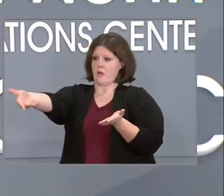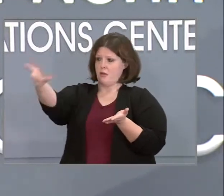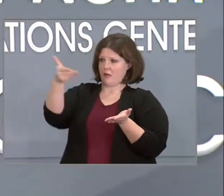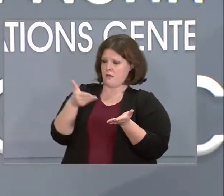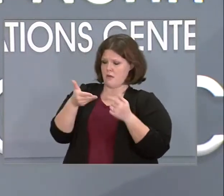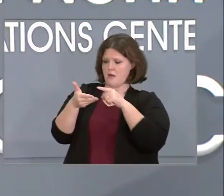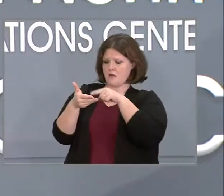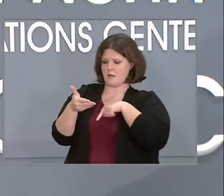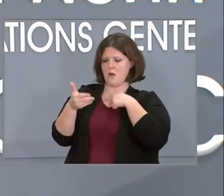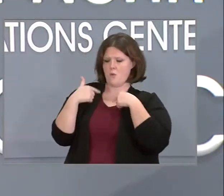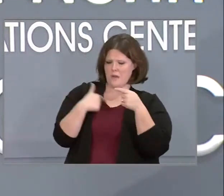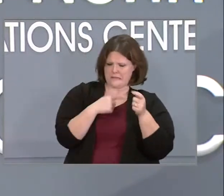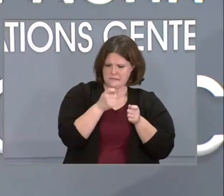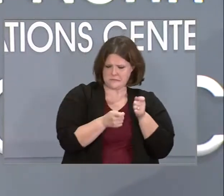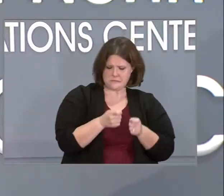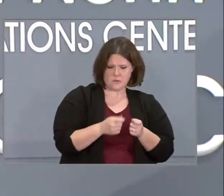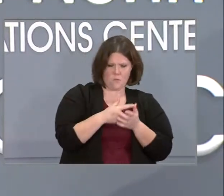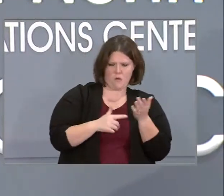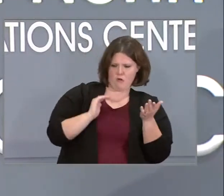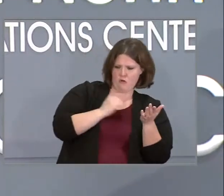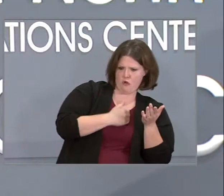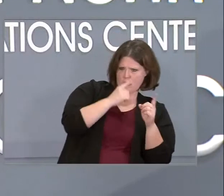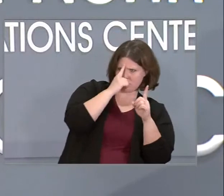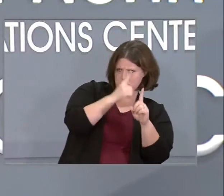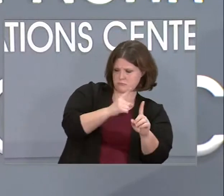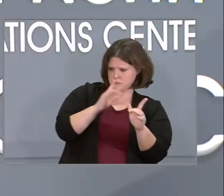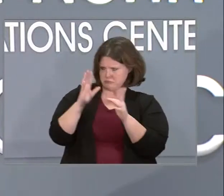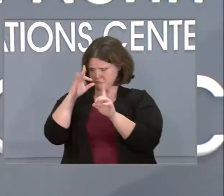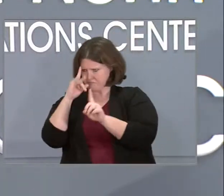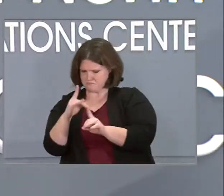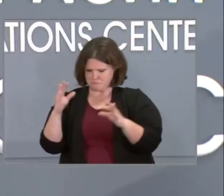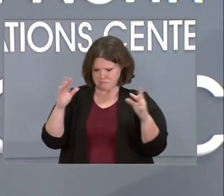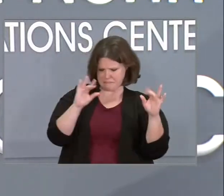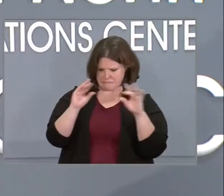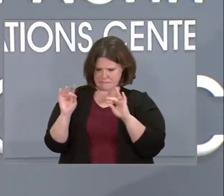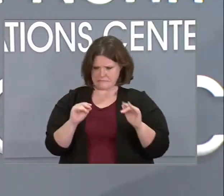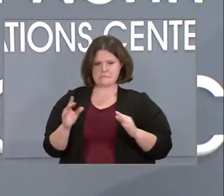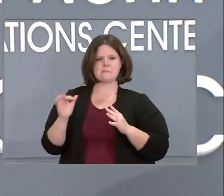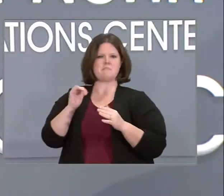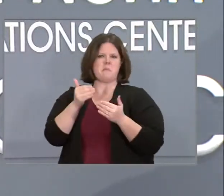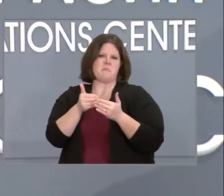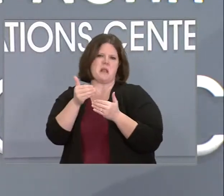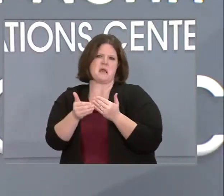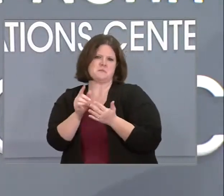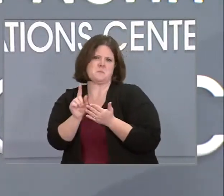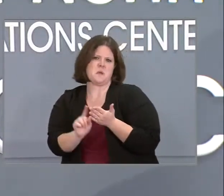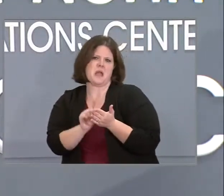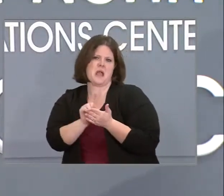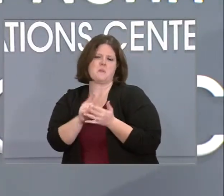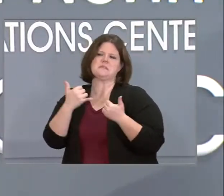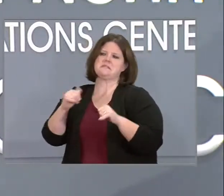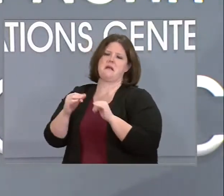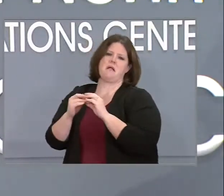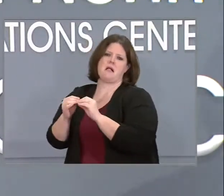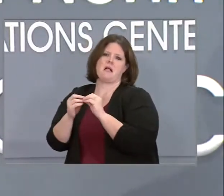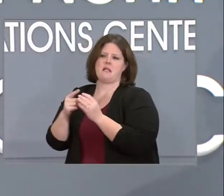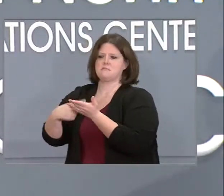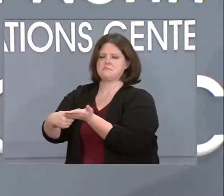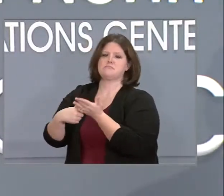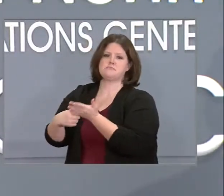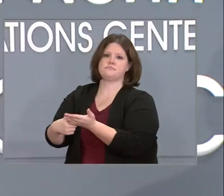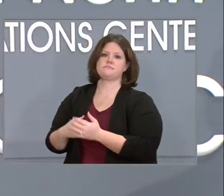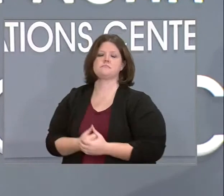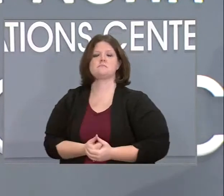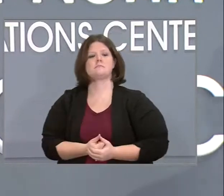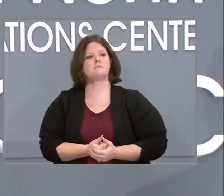is probably going on now or should be going on within the next hour or so. So we're going to keep working. What do you say to members